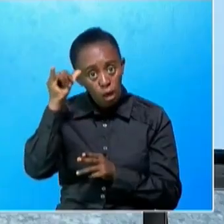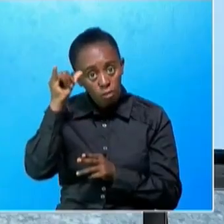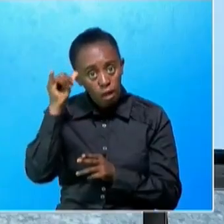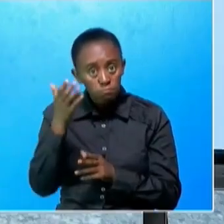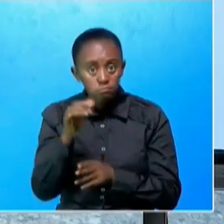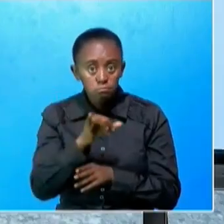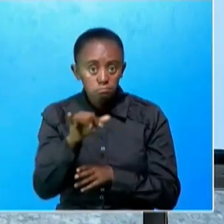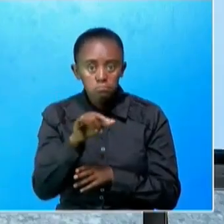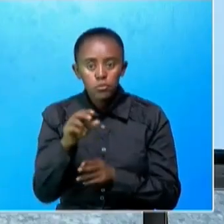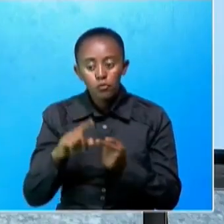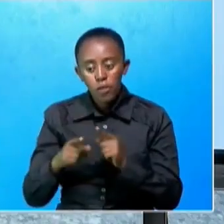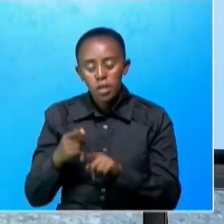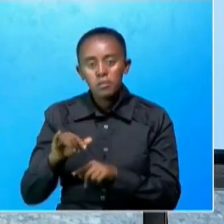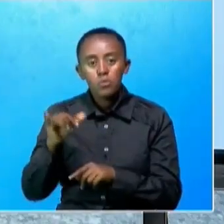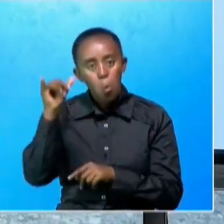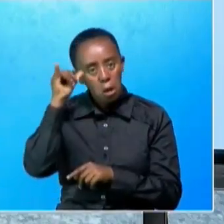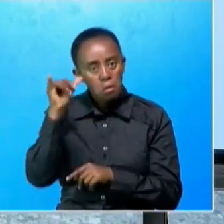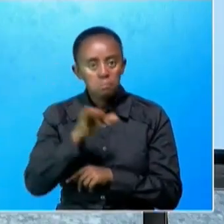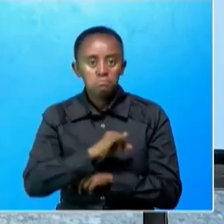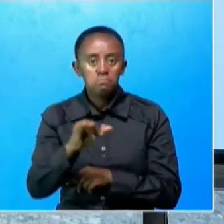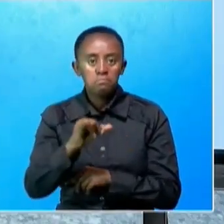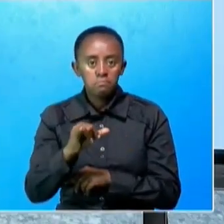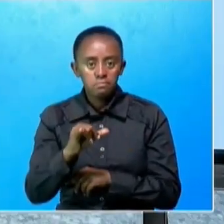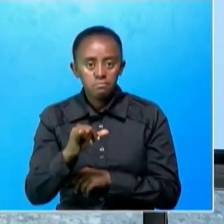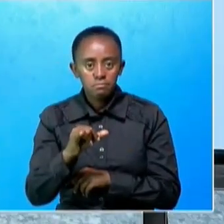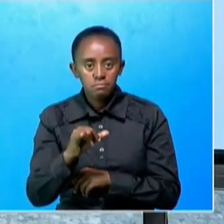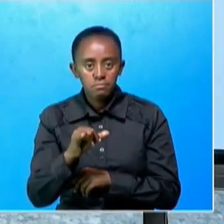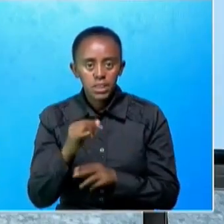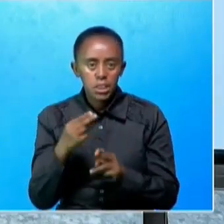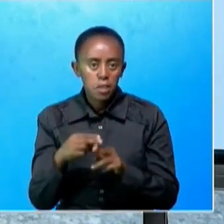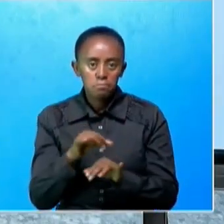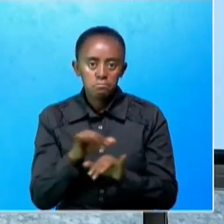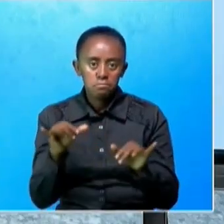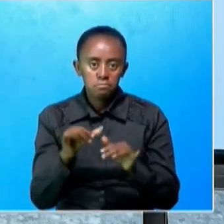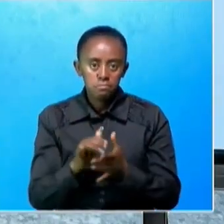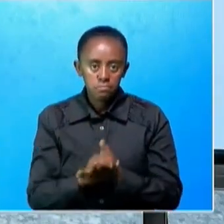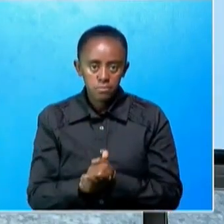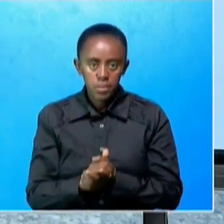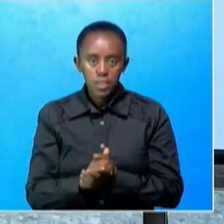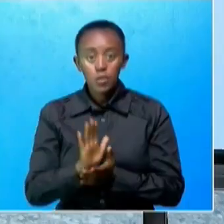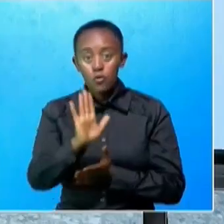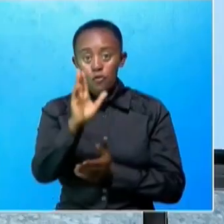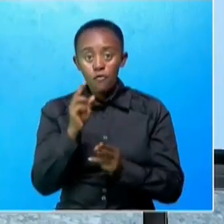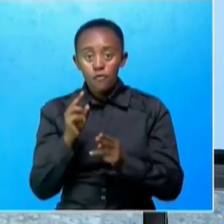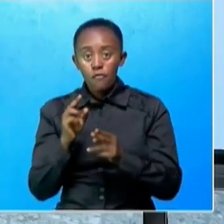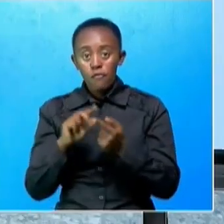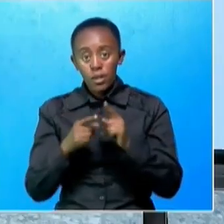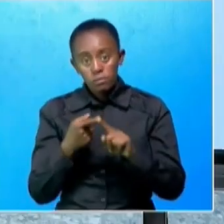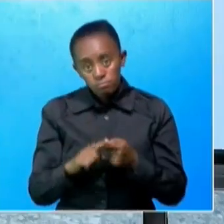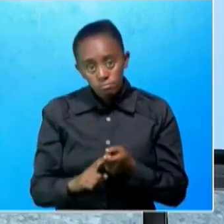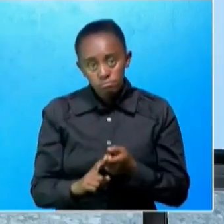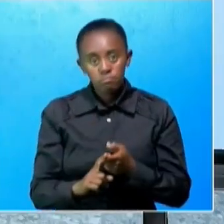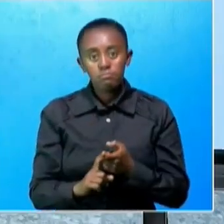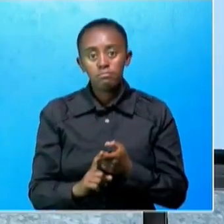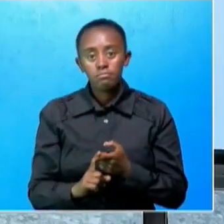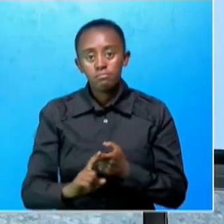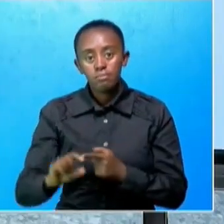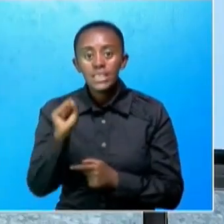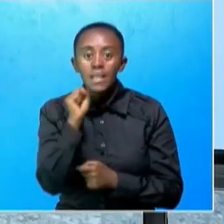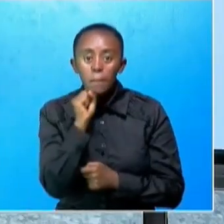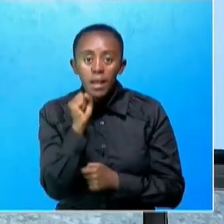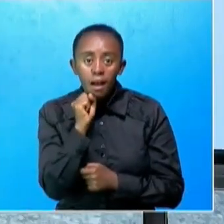friend names also that is Jonathan. The same is true. Your friend's name is that is